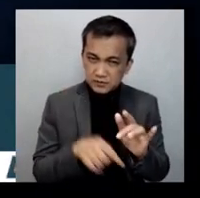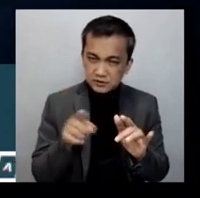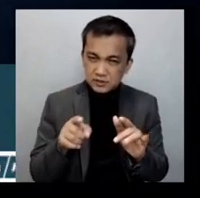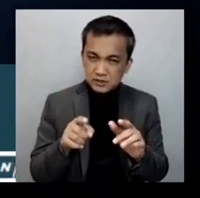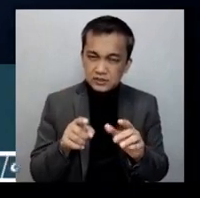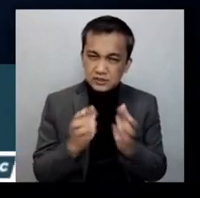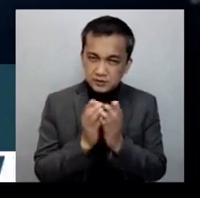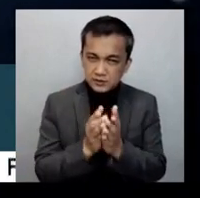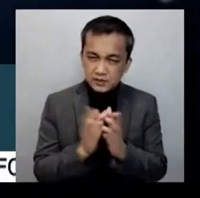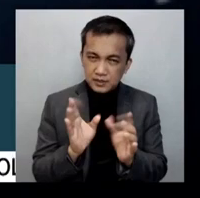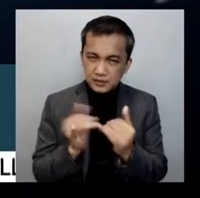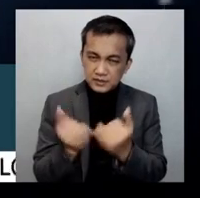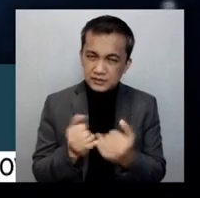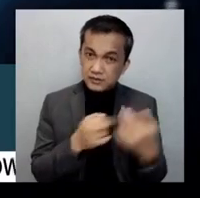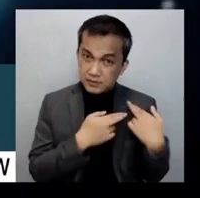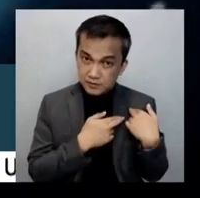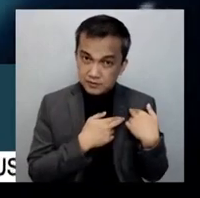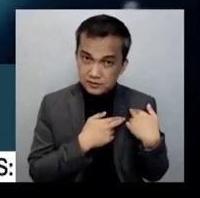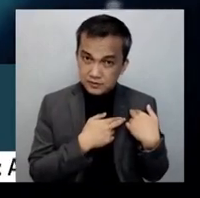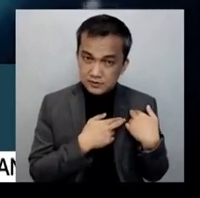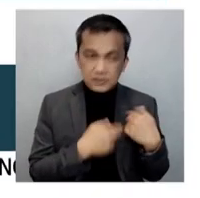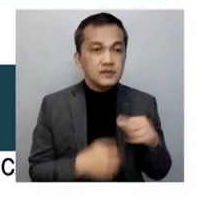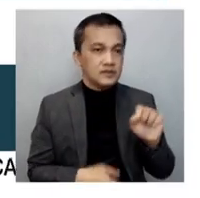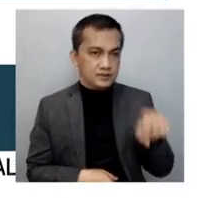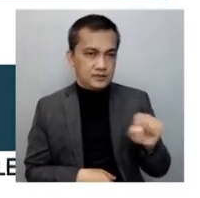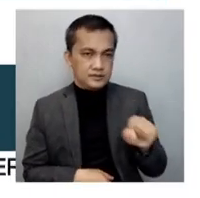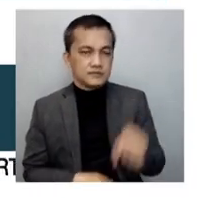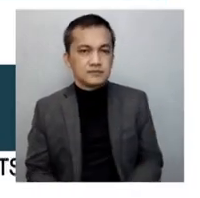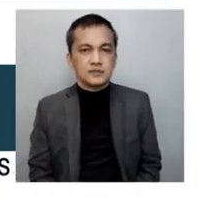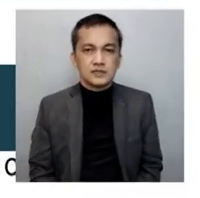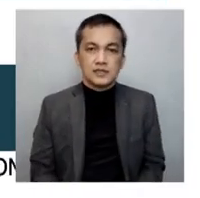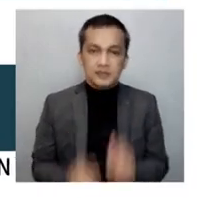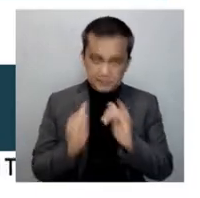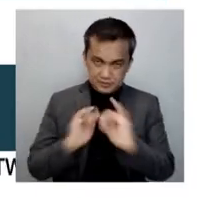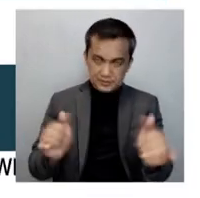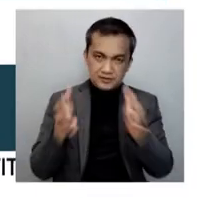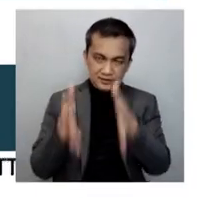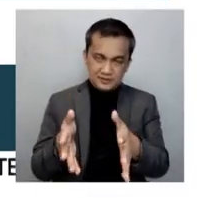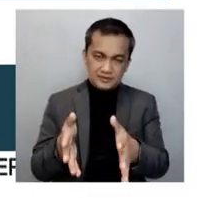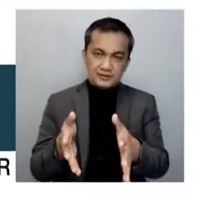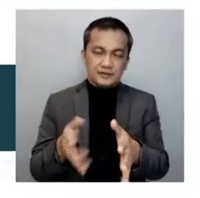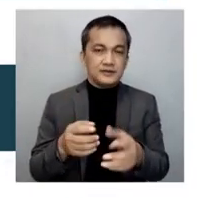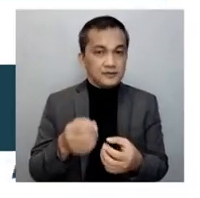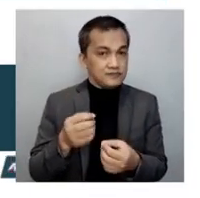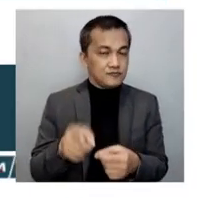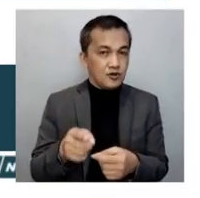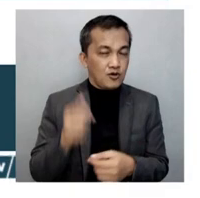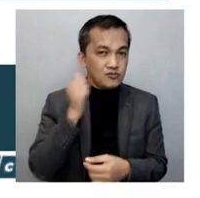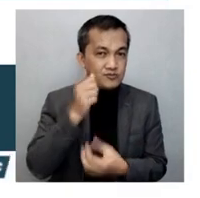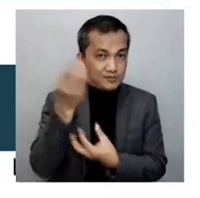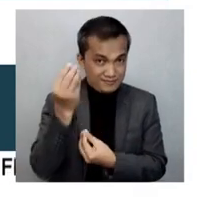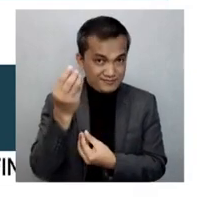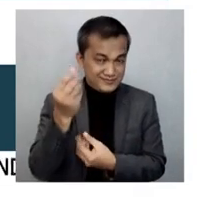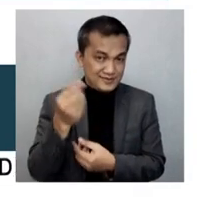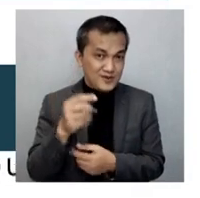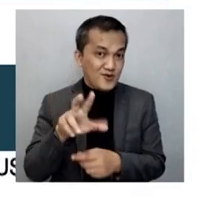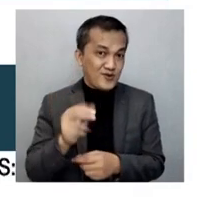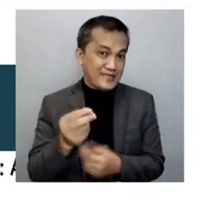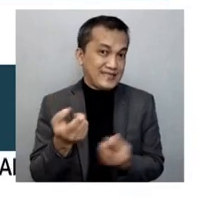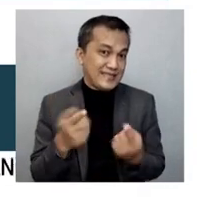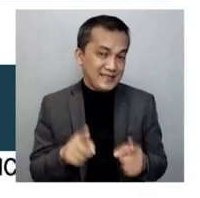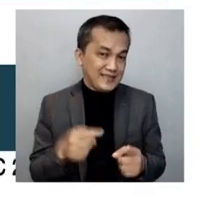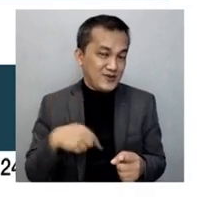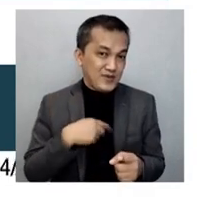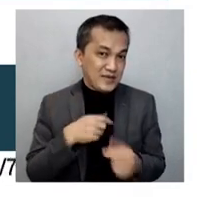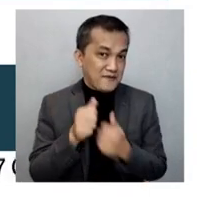ma'am. And we're going to have to leave it at that. Do keep us posted when that happens, because we are